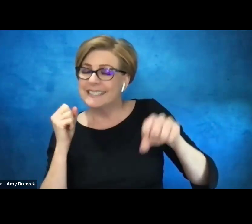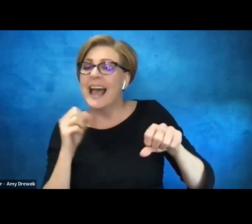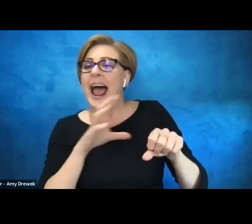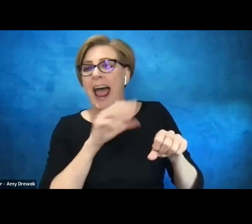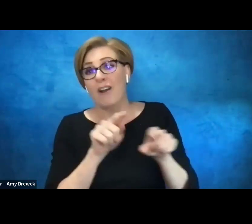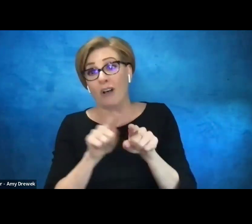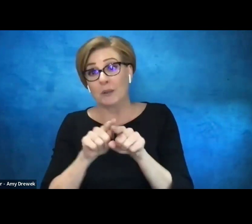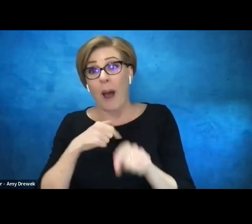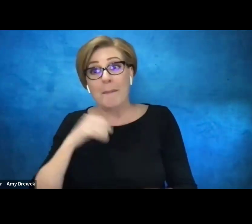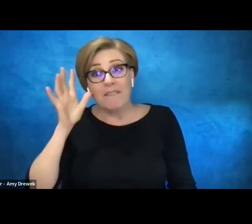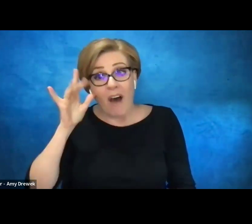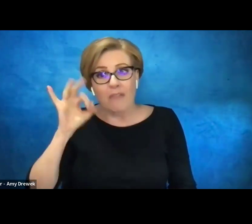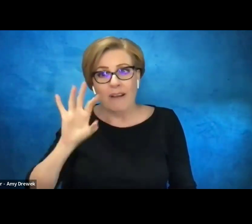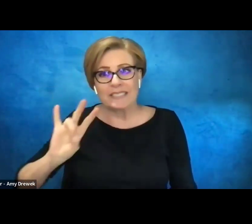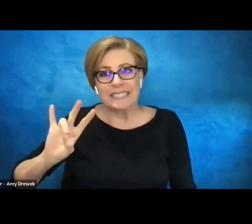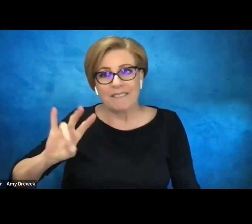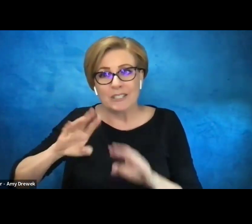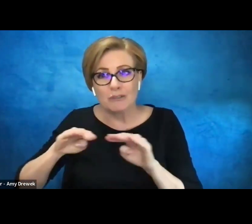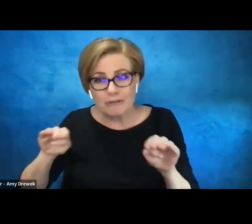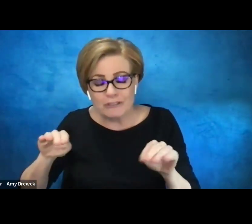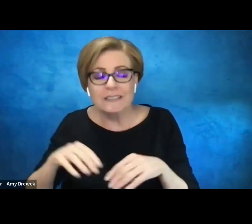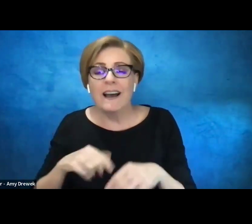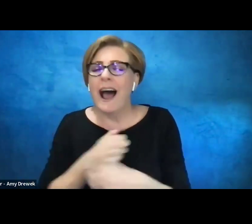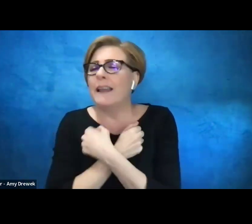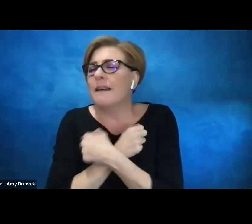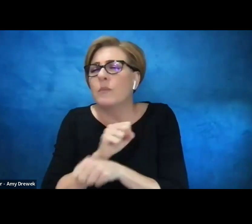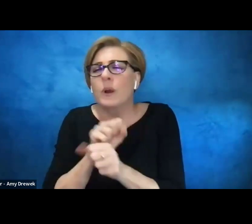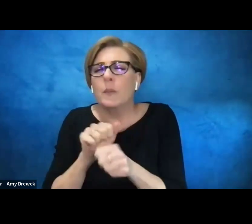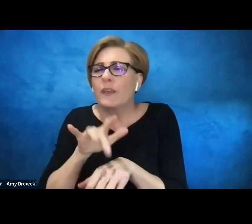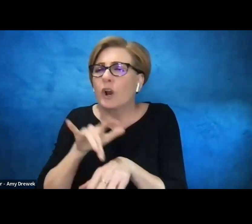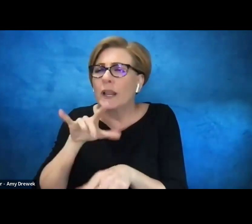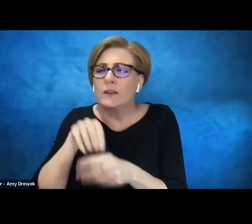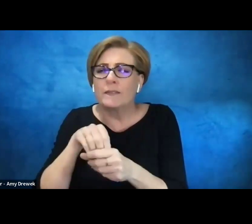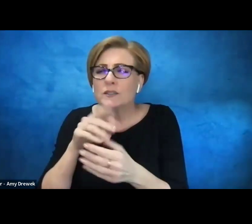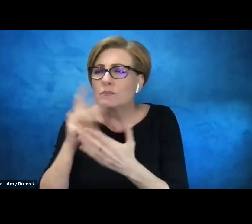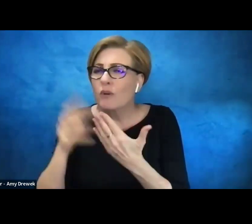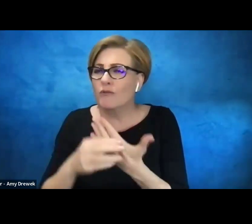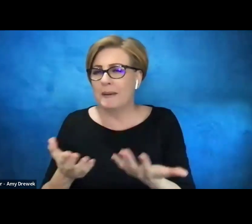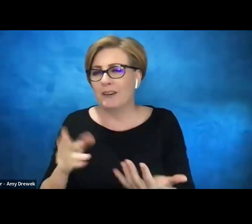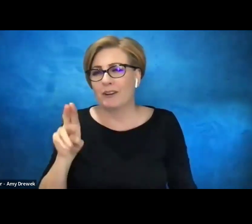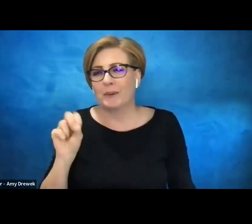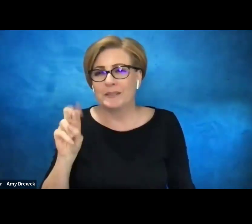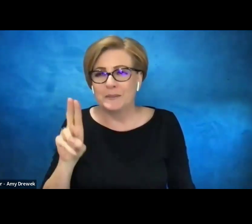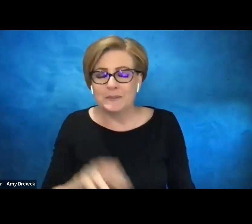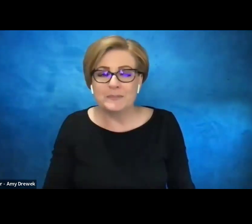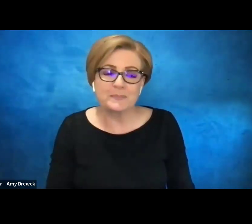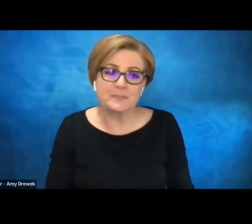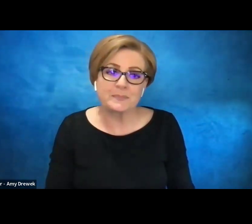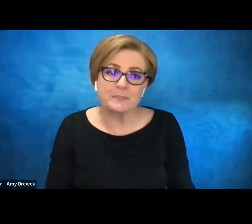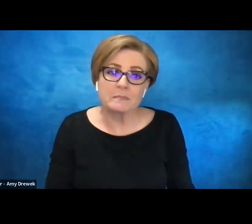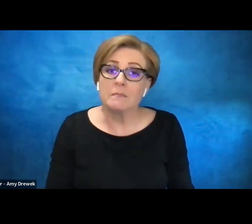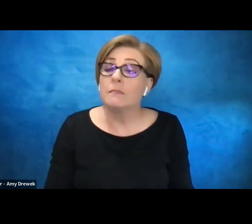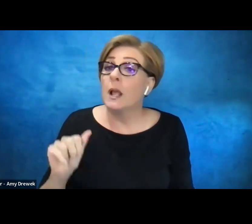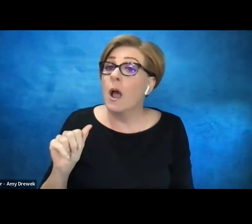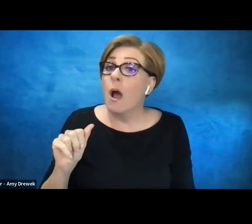a father of 7 and have loved working with the early intervention program here at Utah State University. Aubrey asked